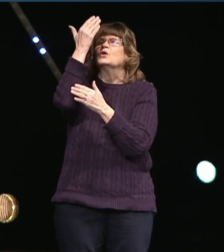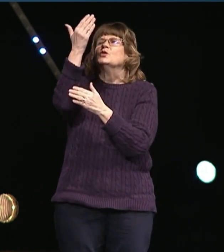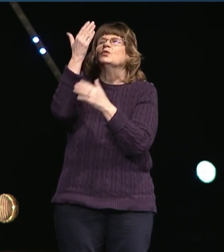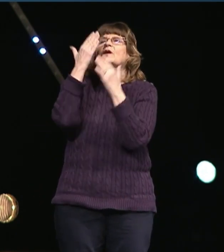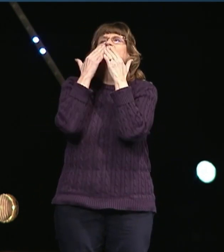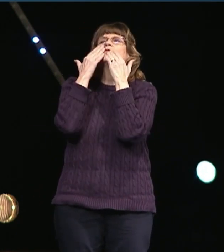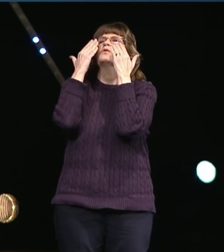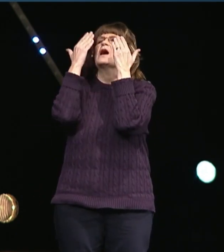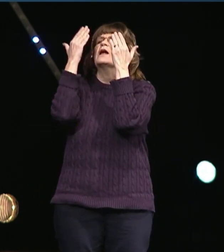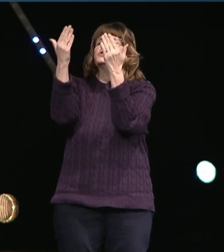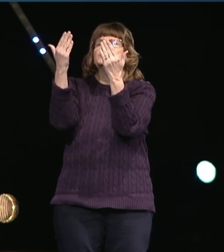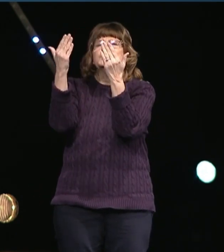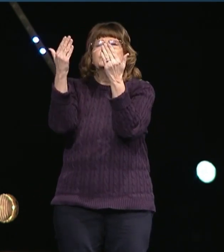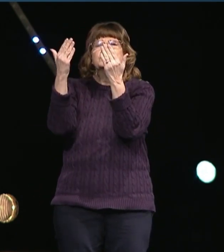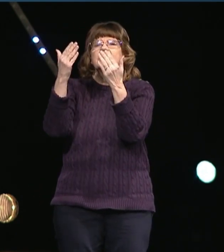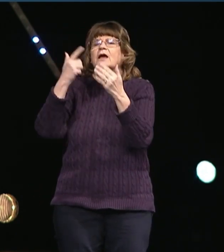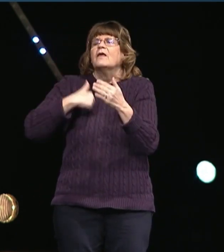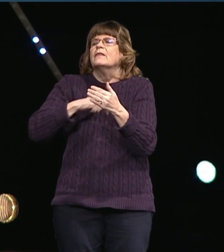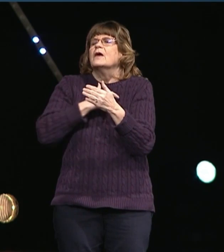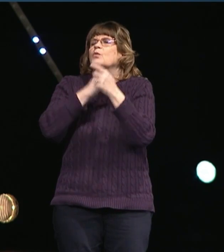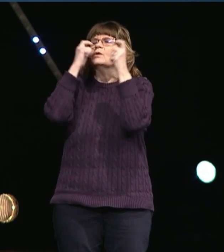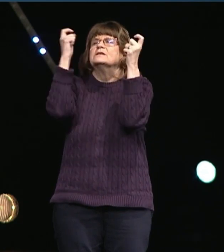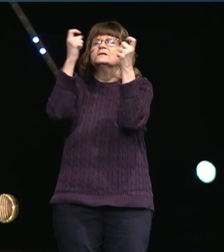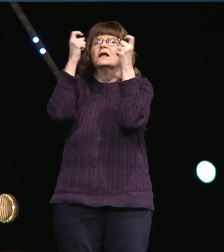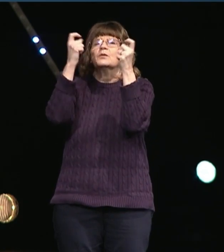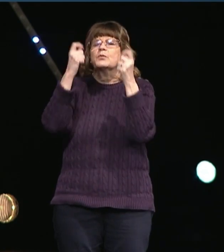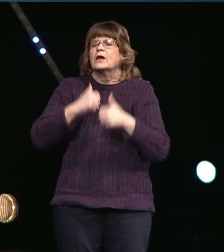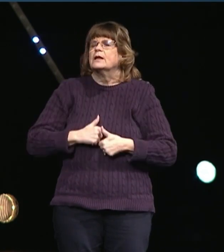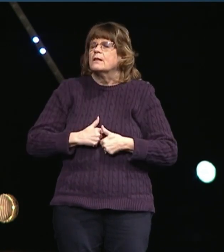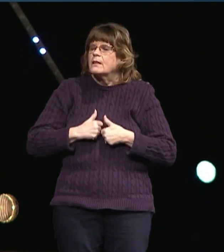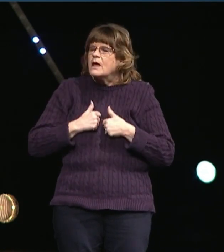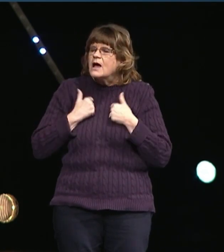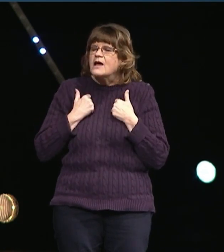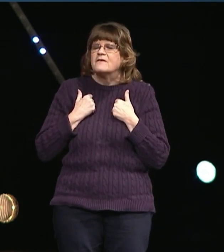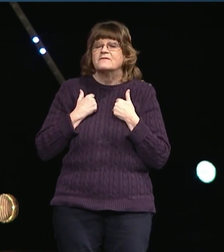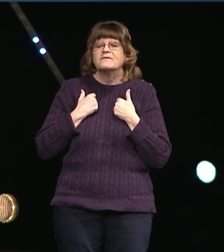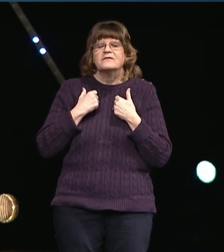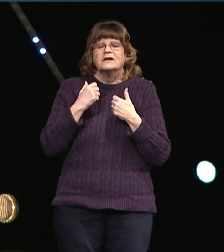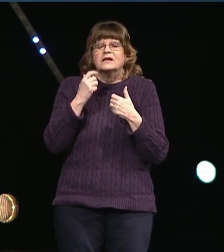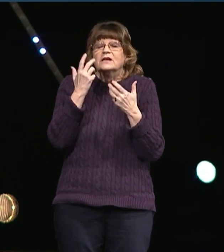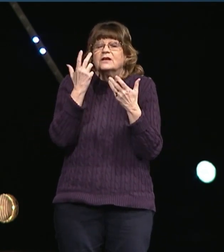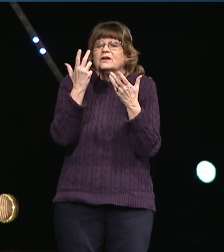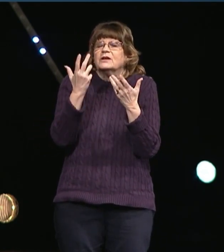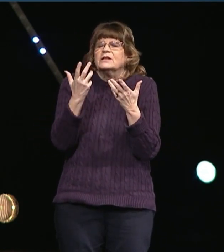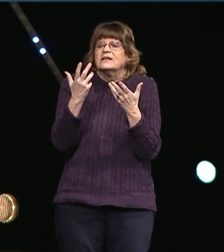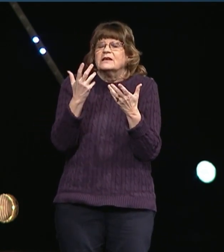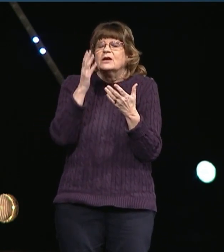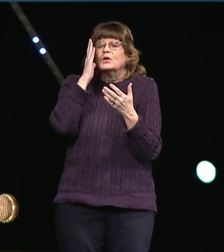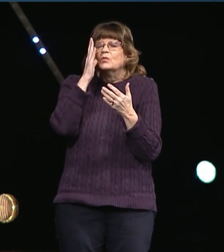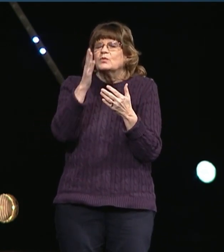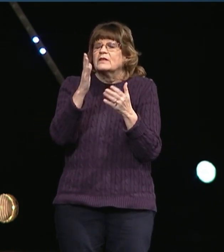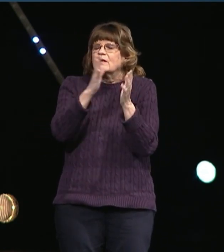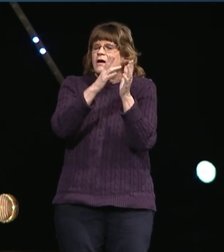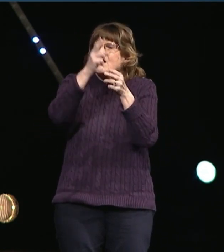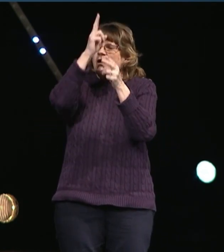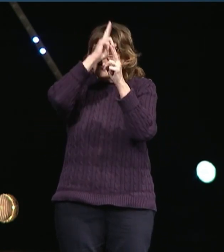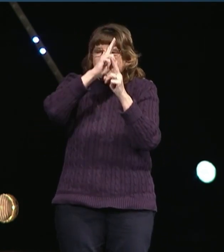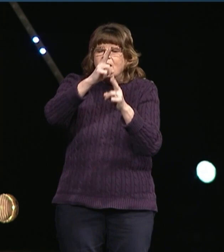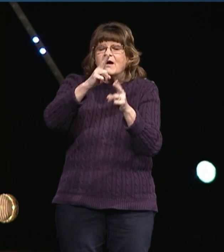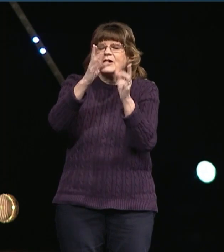gratitude, Father, as we celebrate a life that was so well lived and brought honor and glory to your